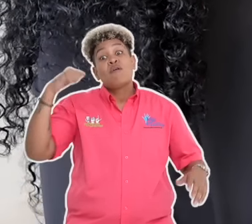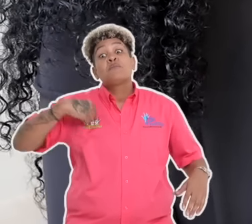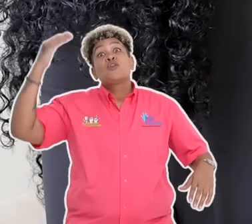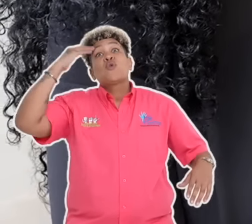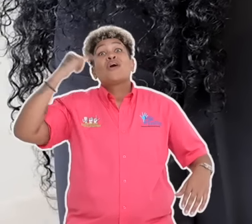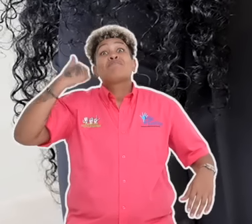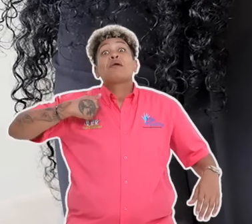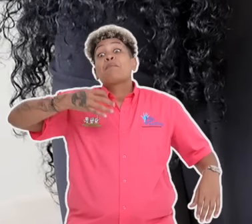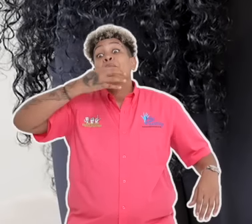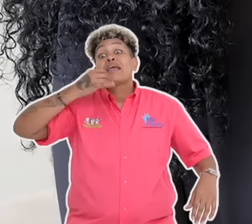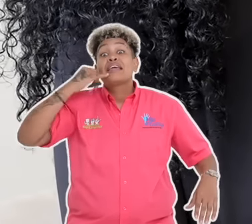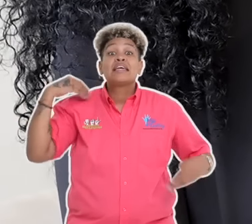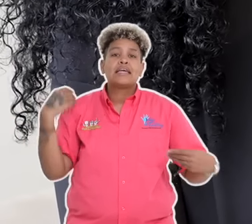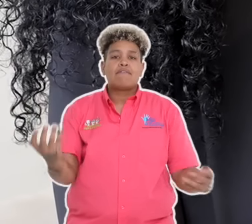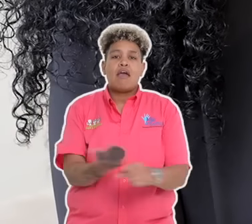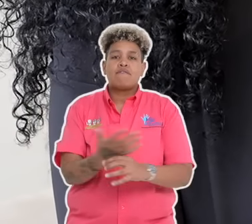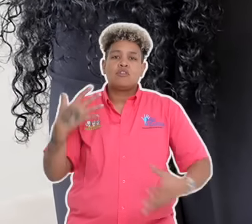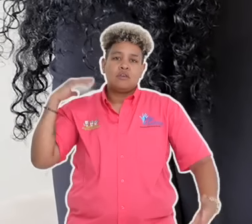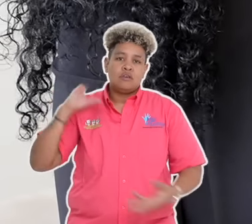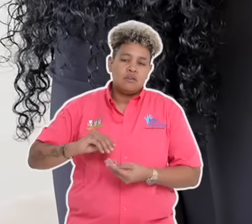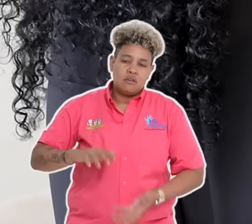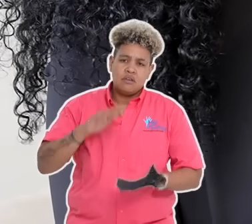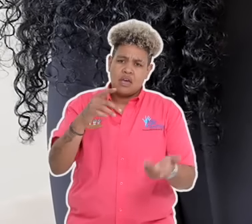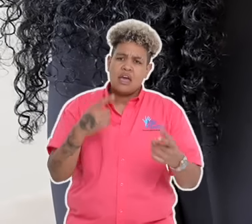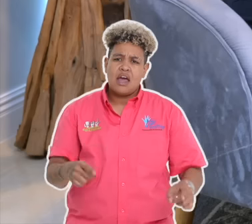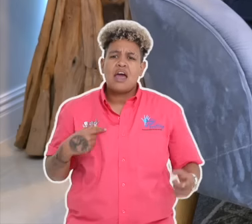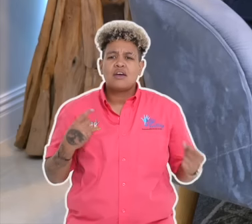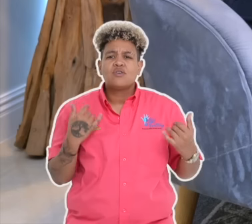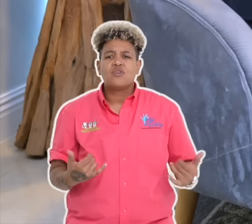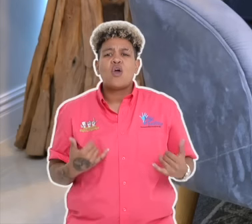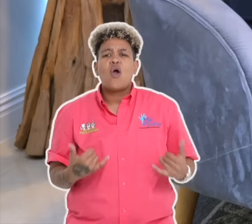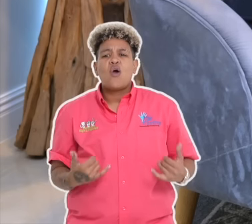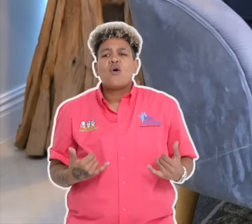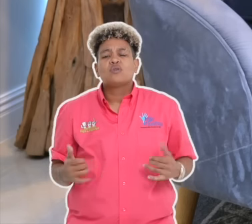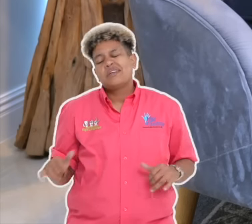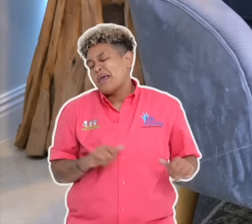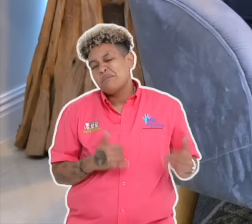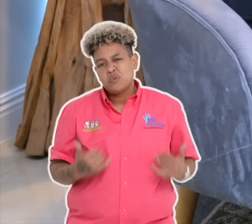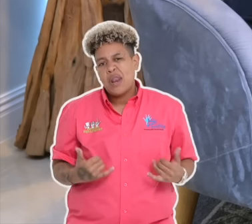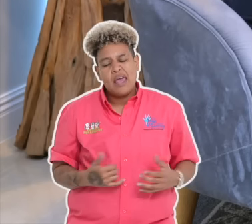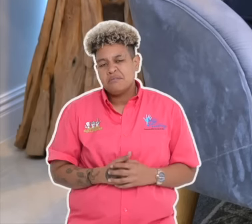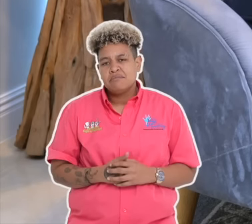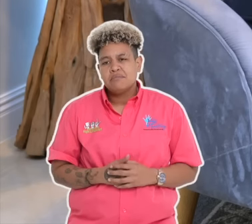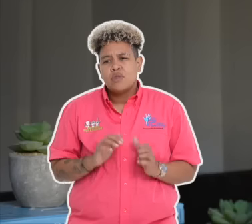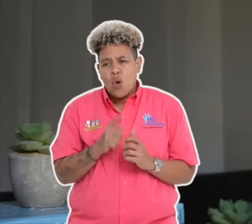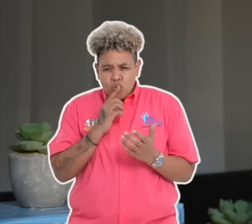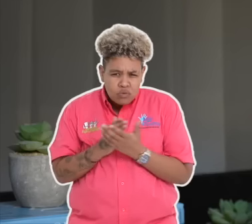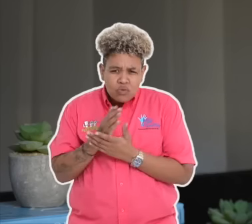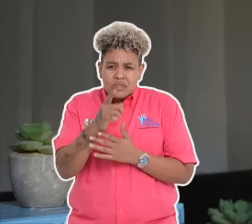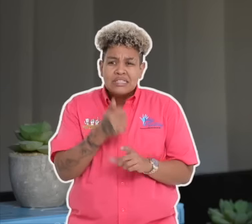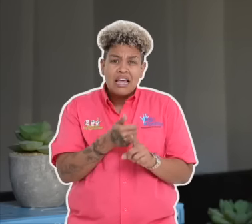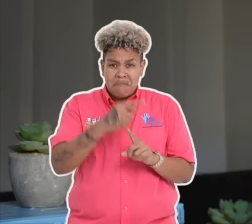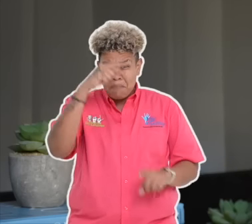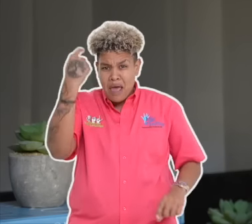the only way for me to know if I'm good at it is to give it everything I have. My goodness. And I do that now, today. Wow. And how